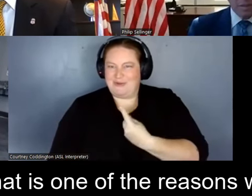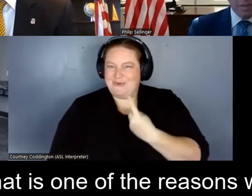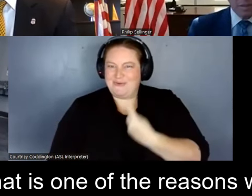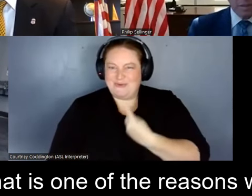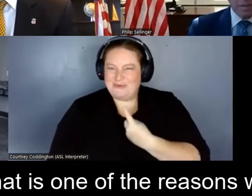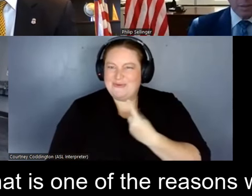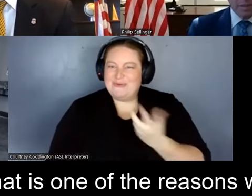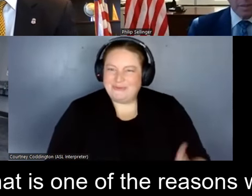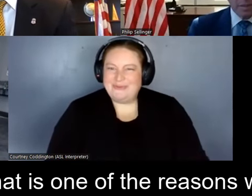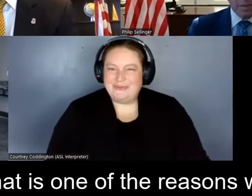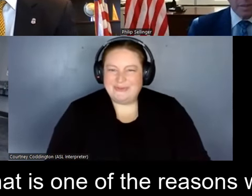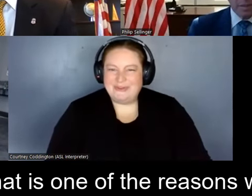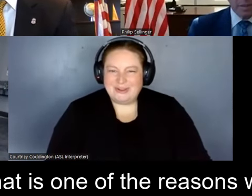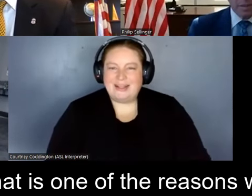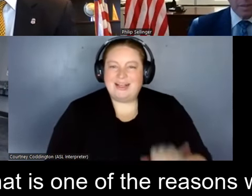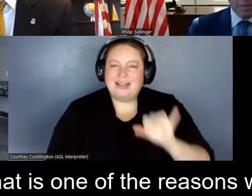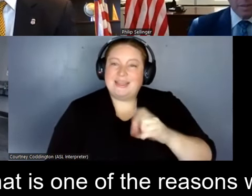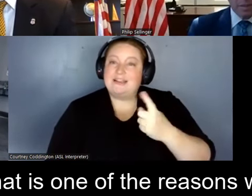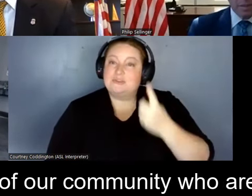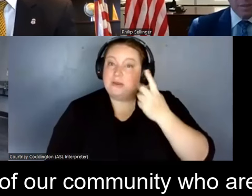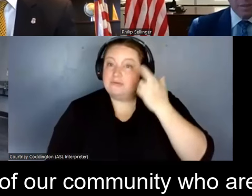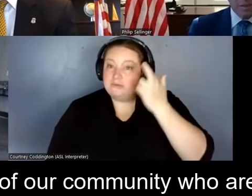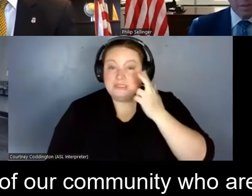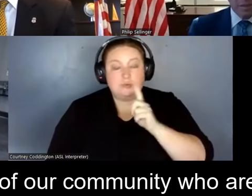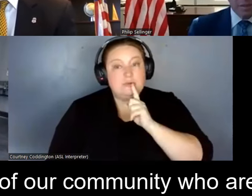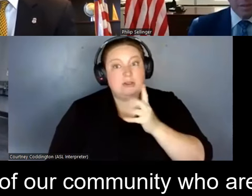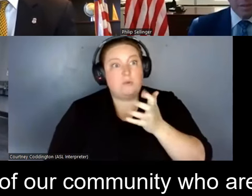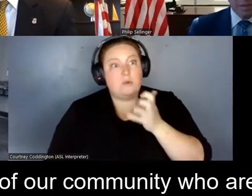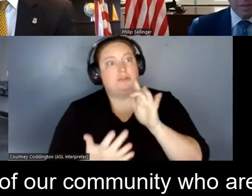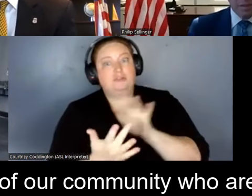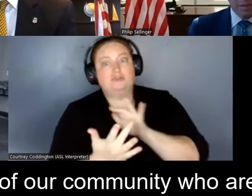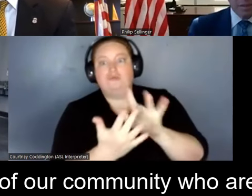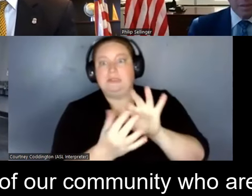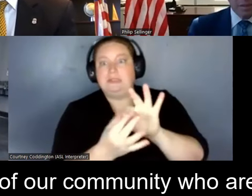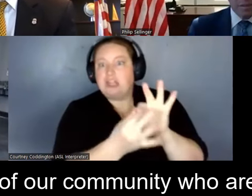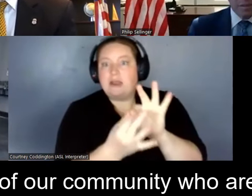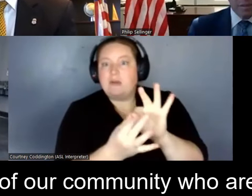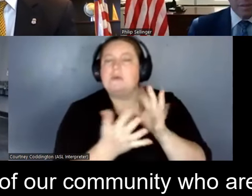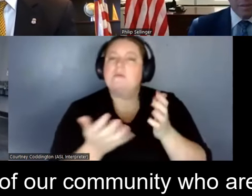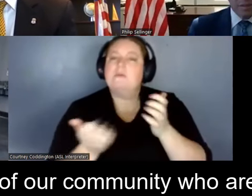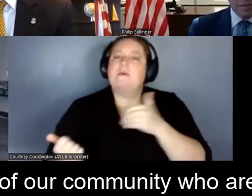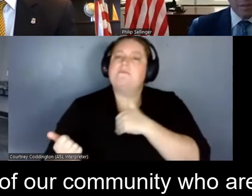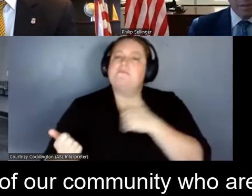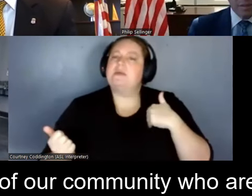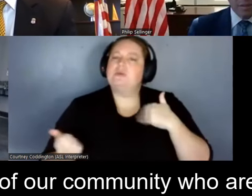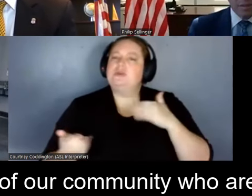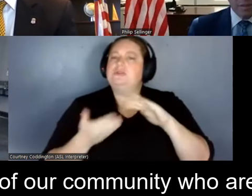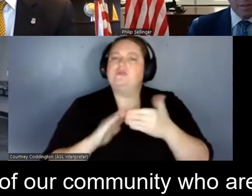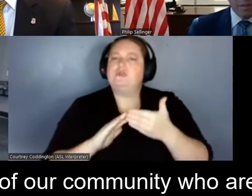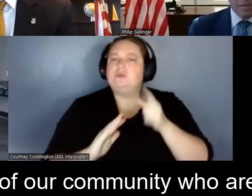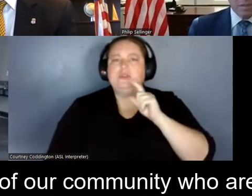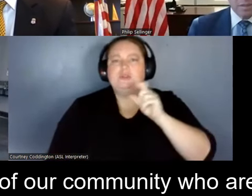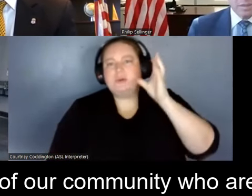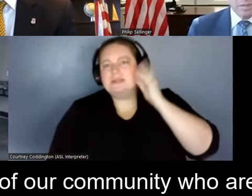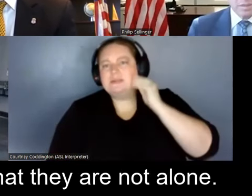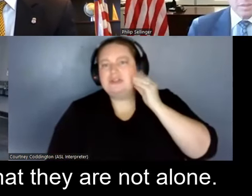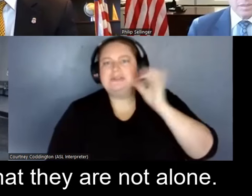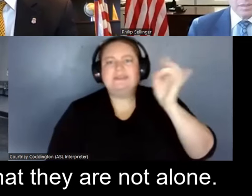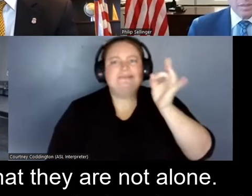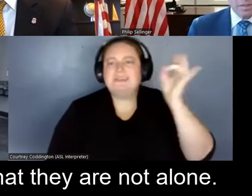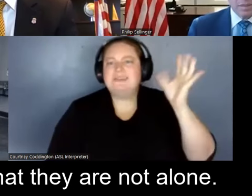one of the reasons we really want to reach out, is because we want the members of our community who are experiencing, you know, these terrible